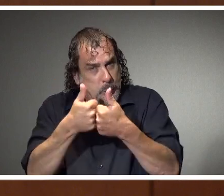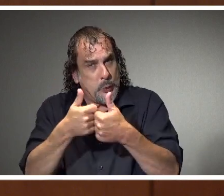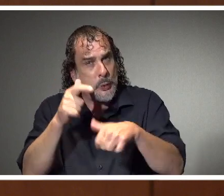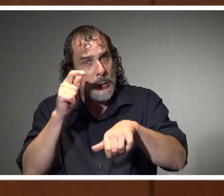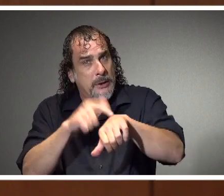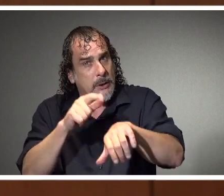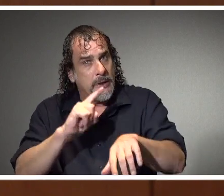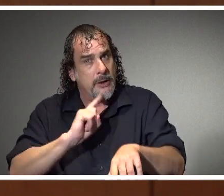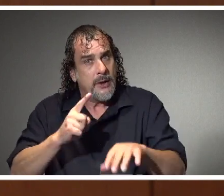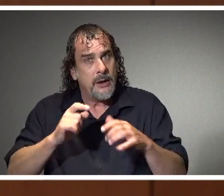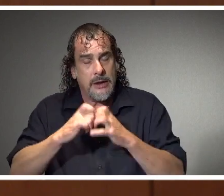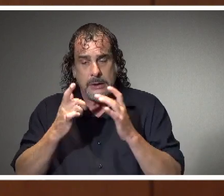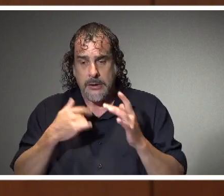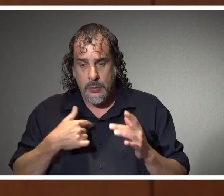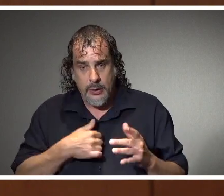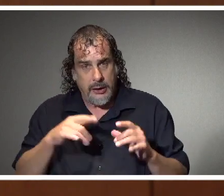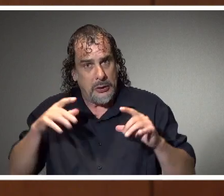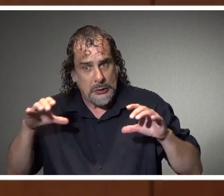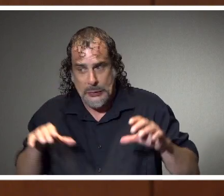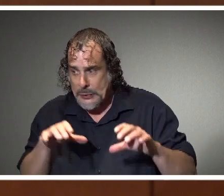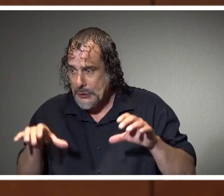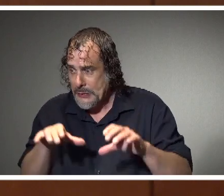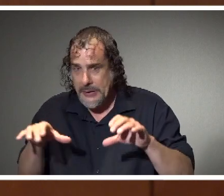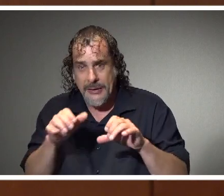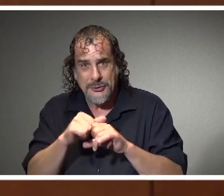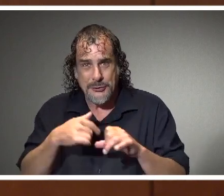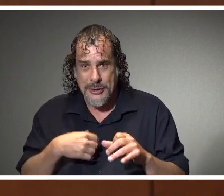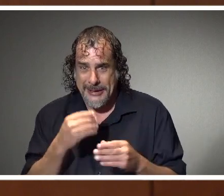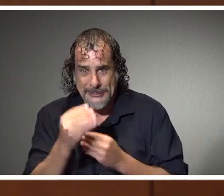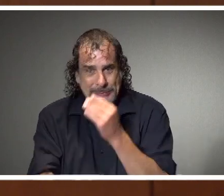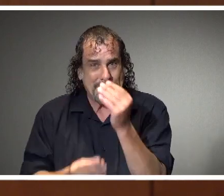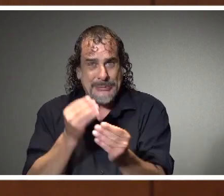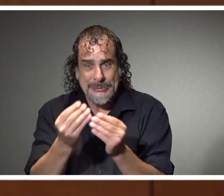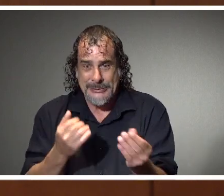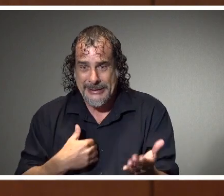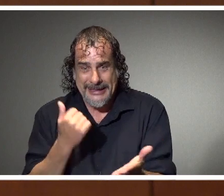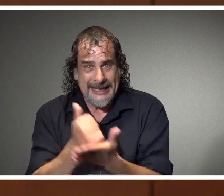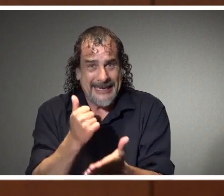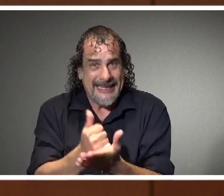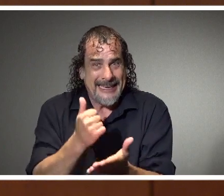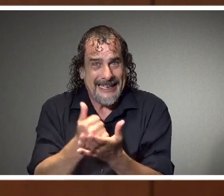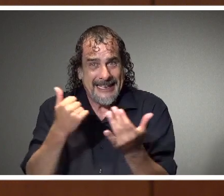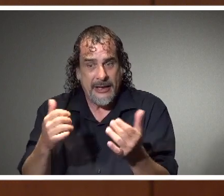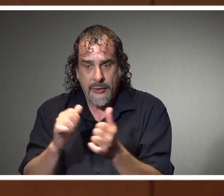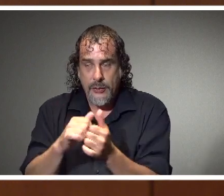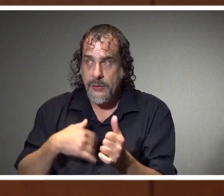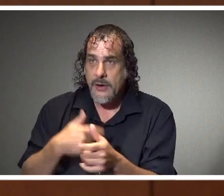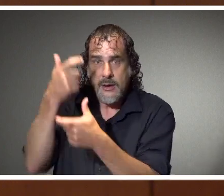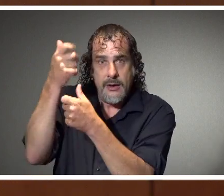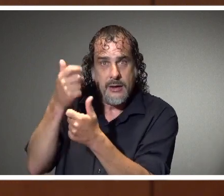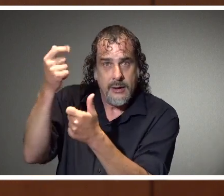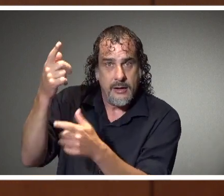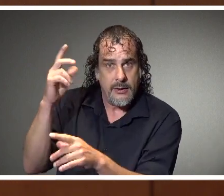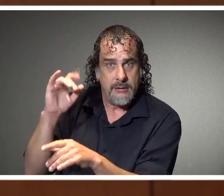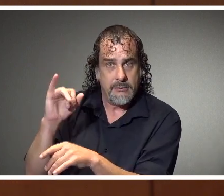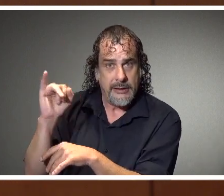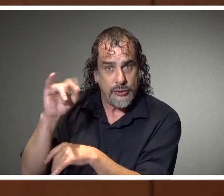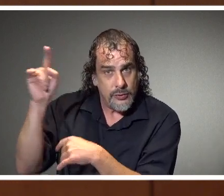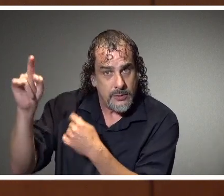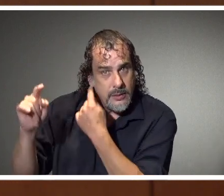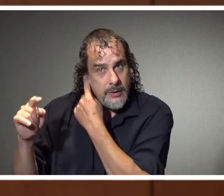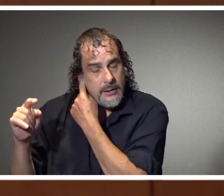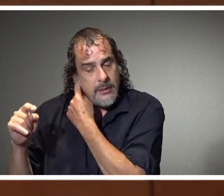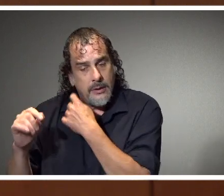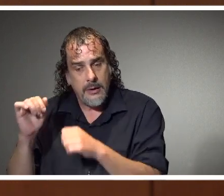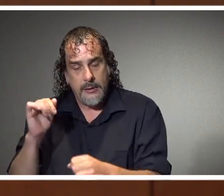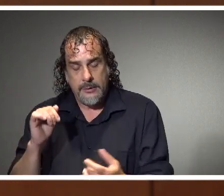doing everything in our power to find immediate assistance for you through the unemployment insurance. But I also would